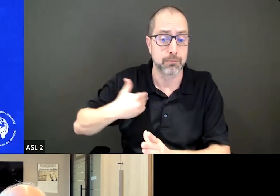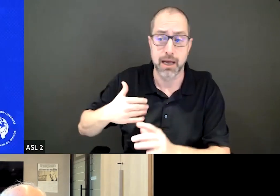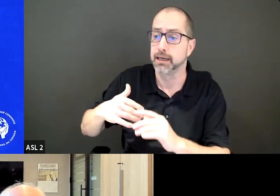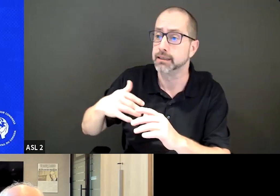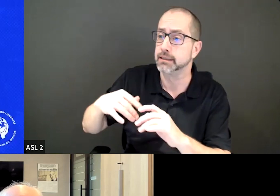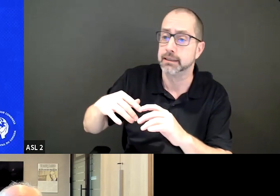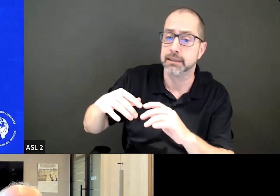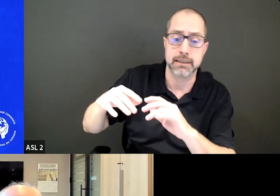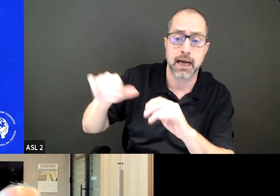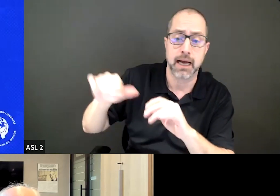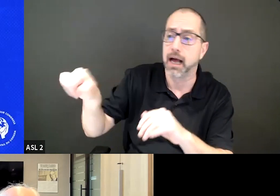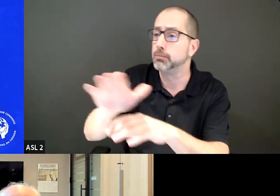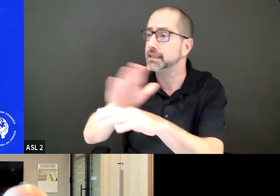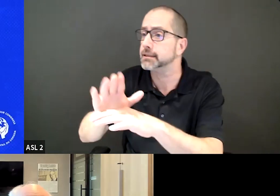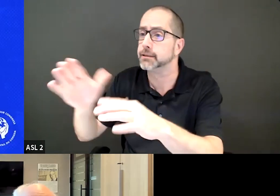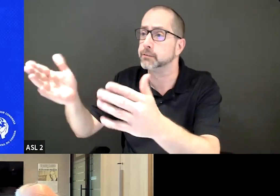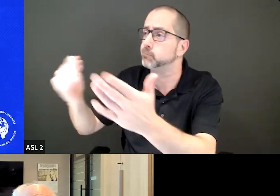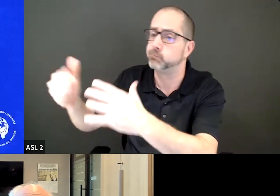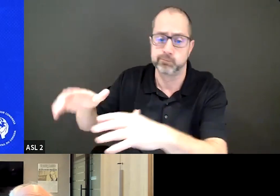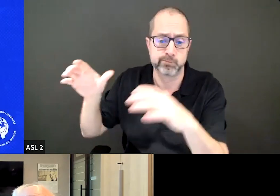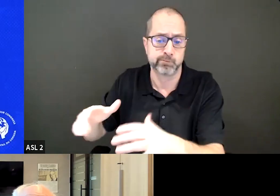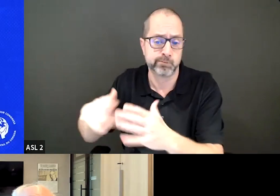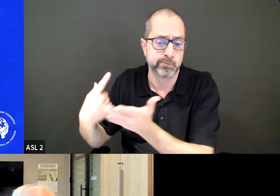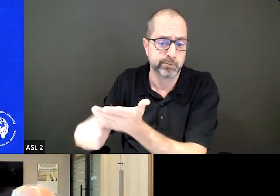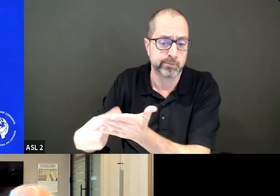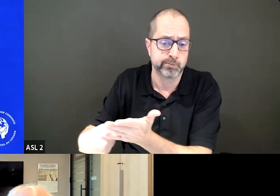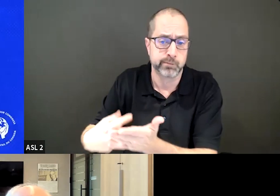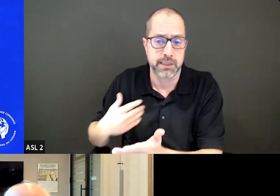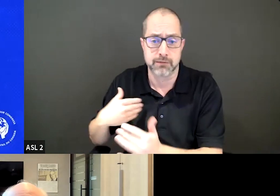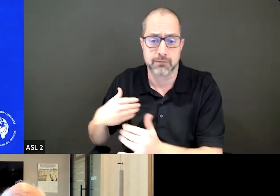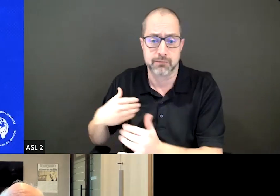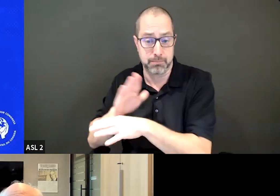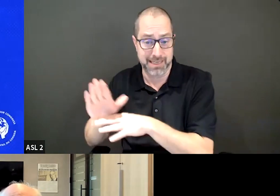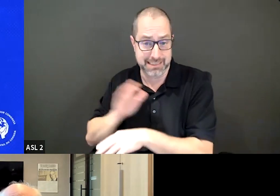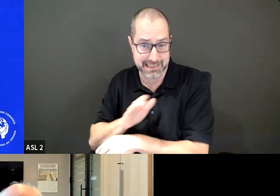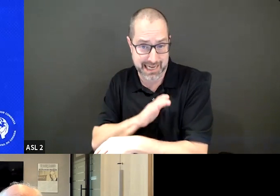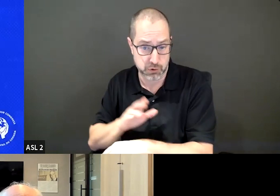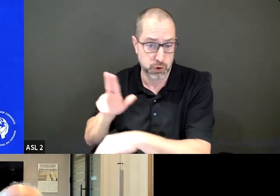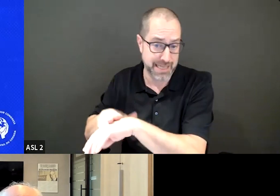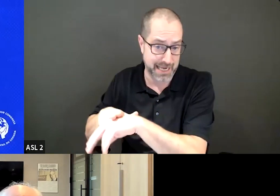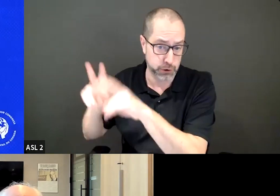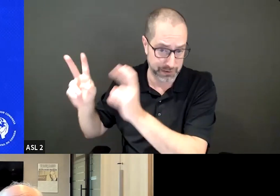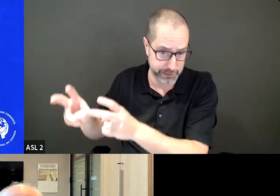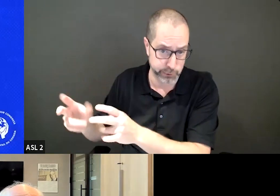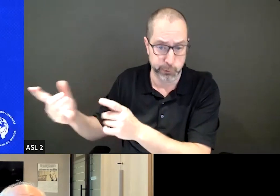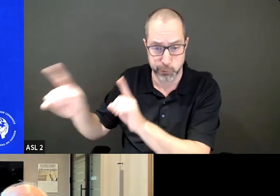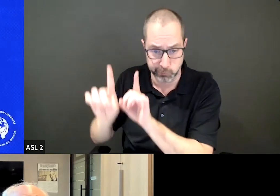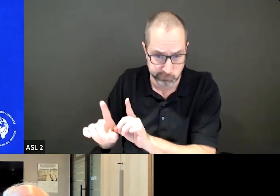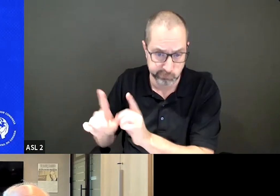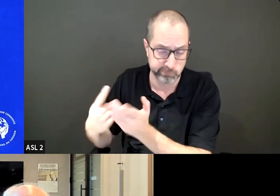other business organizations. So my counterpart from the Business Council on National Issues,